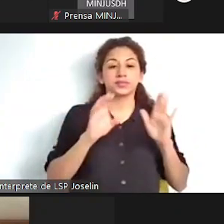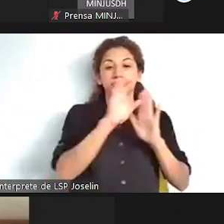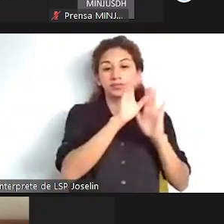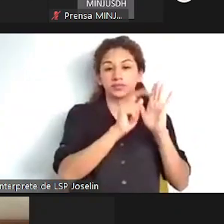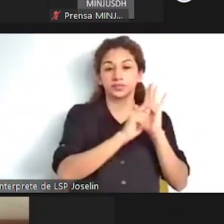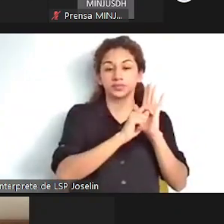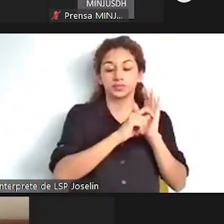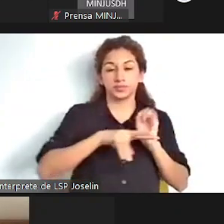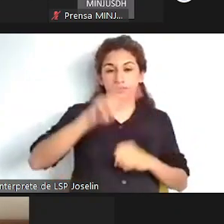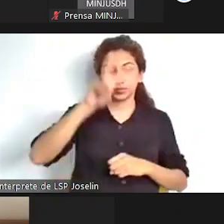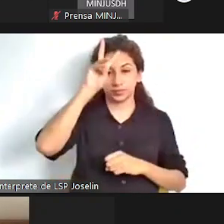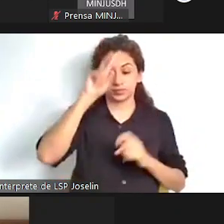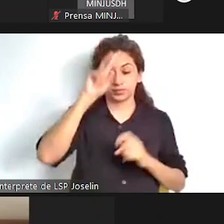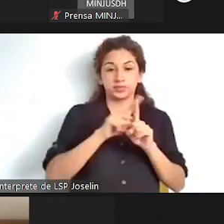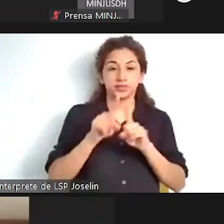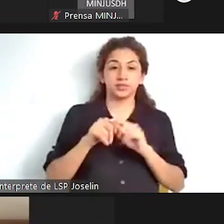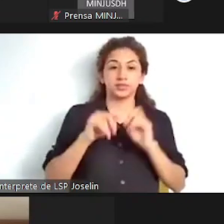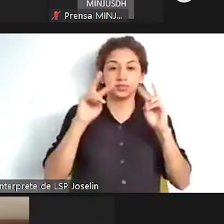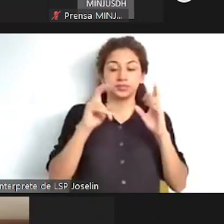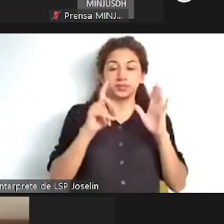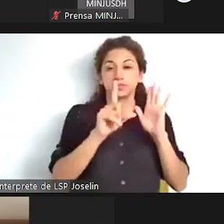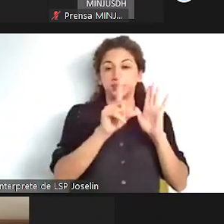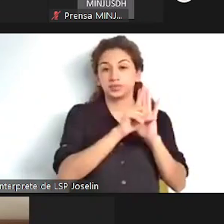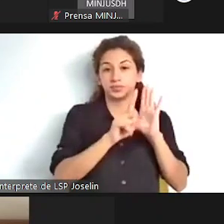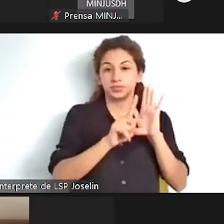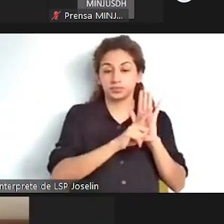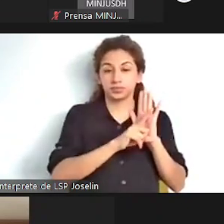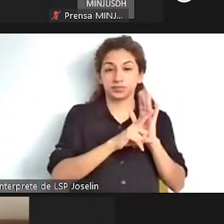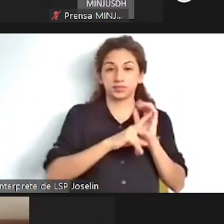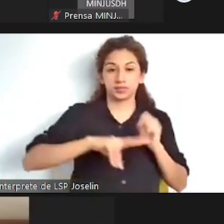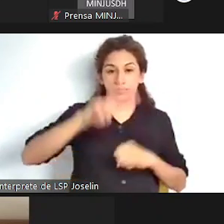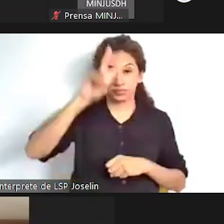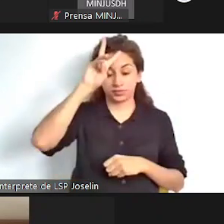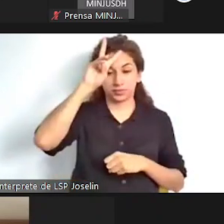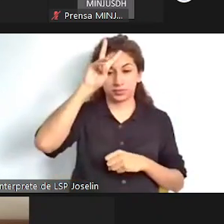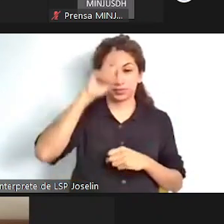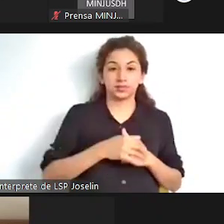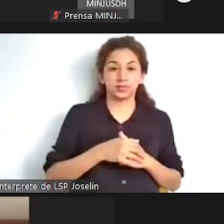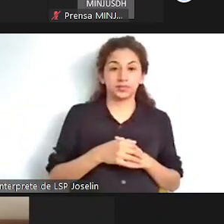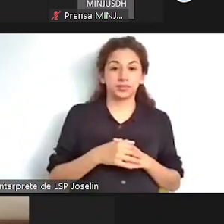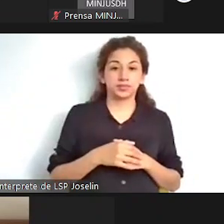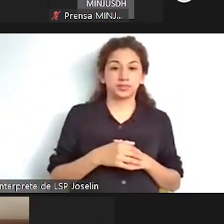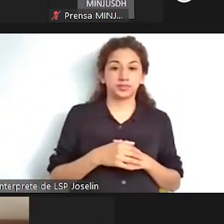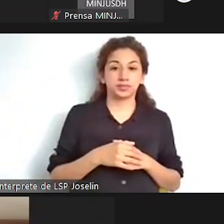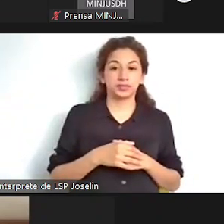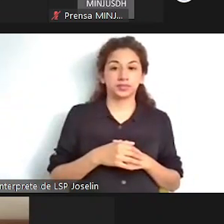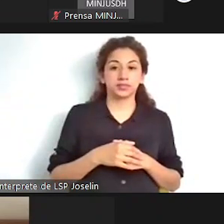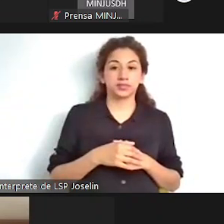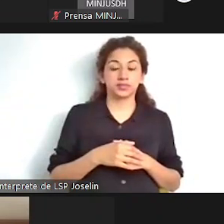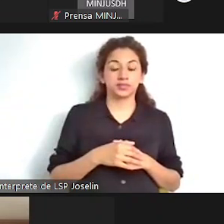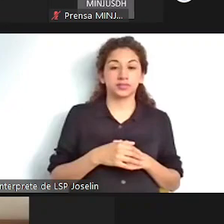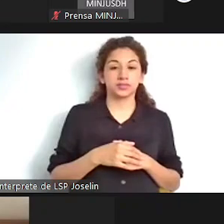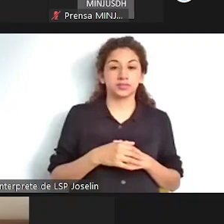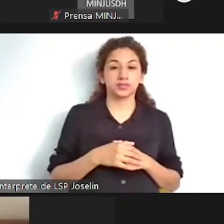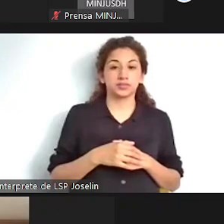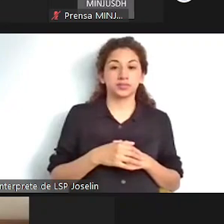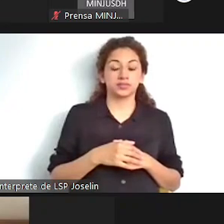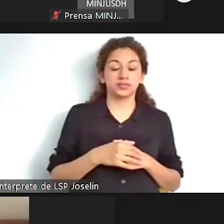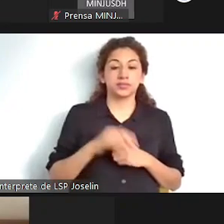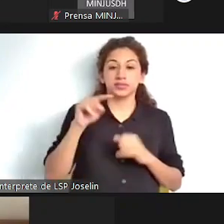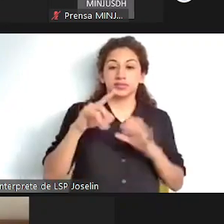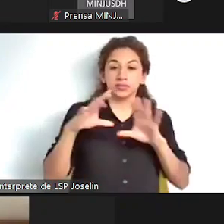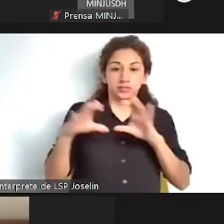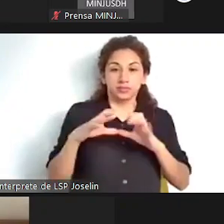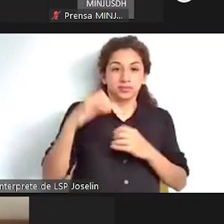traditionally paid by your country an ilo funding member to labor law and labor rights but